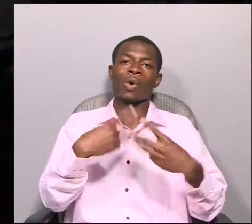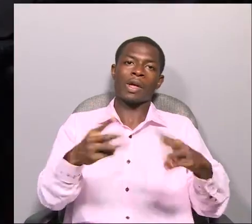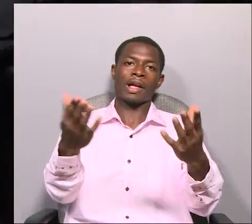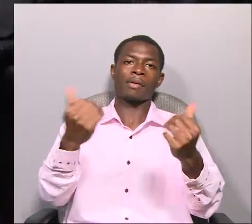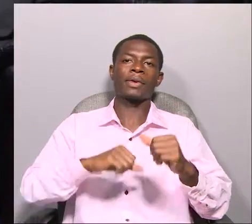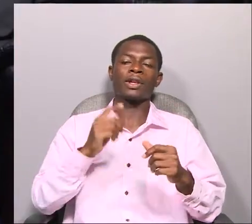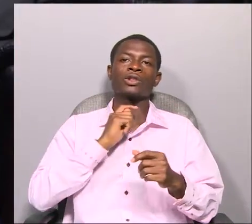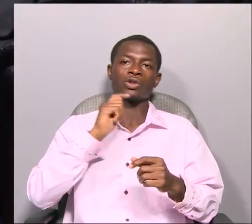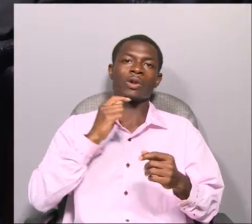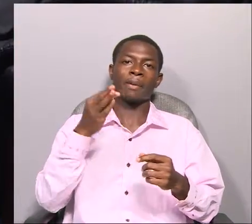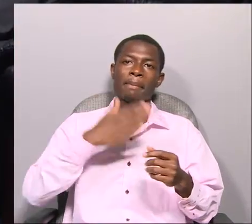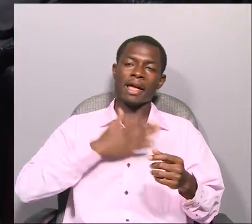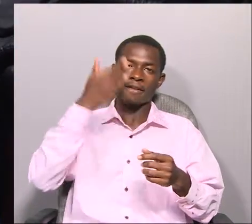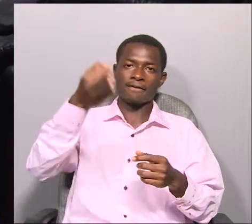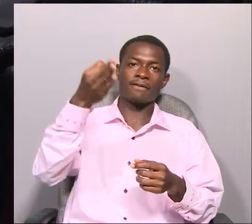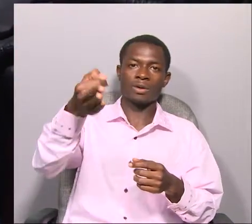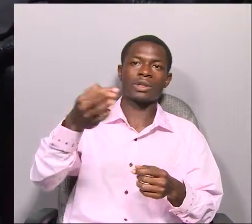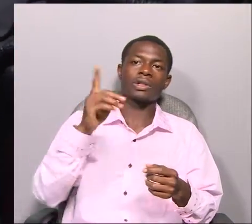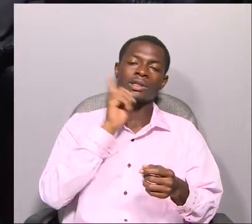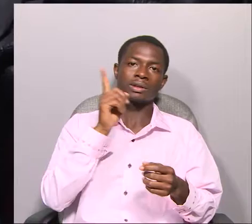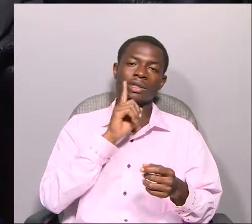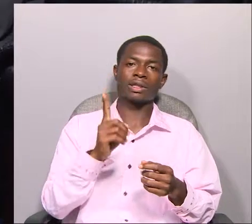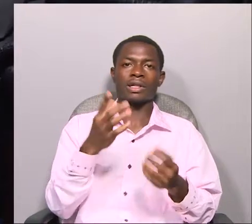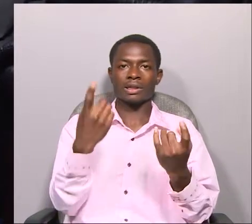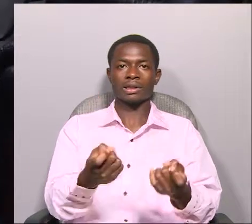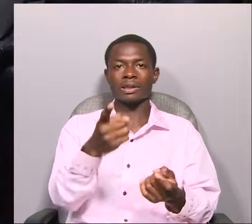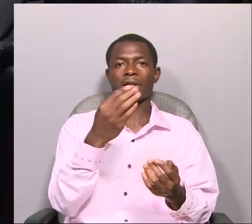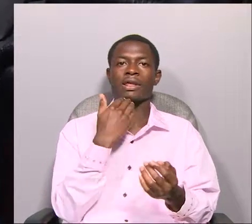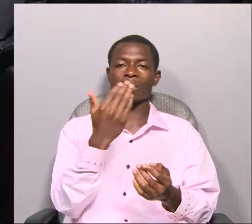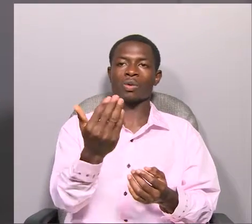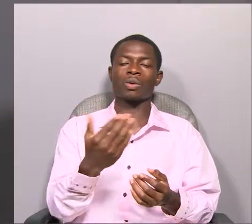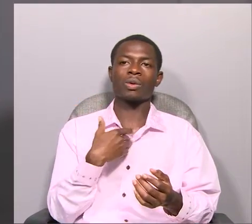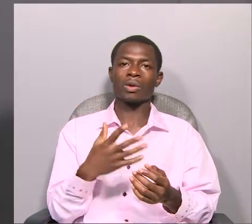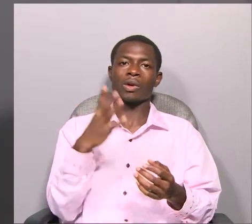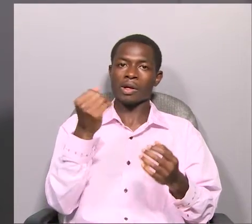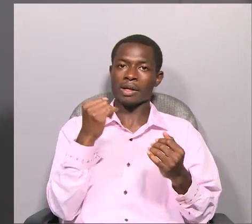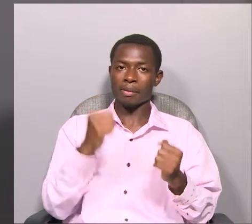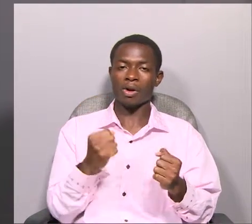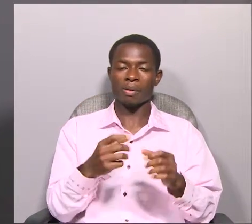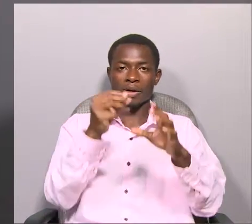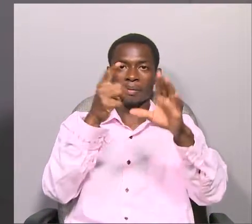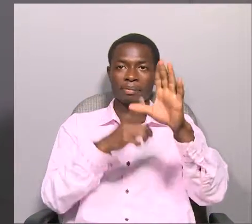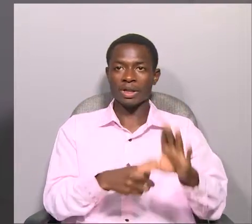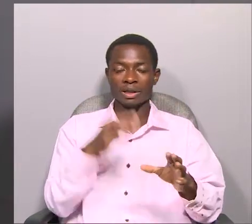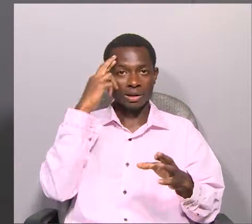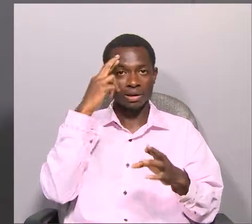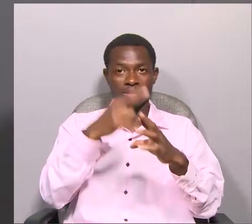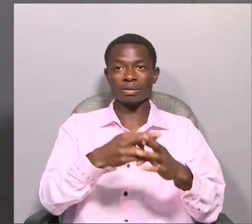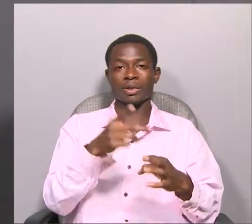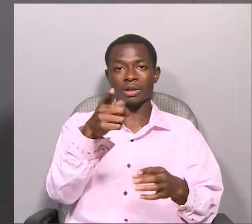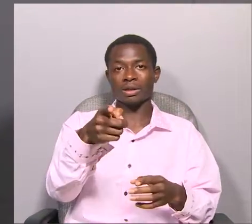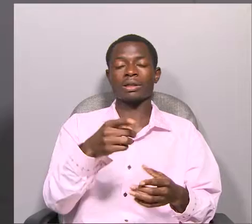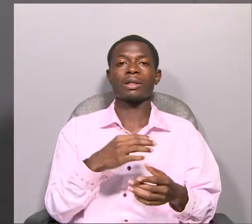Welcome back to My Future. We thank you for staying with us. The Honourable Minister of Youth, Indigenisation and Economic Empowerment, Honourable Chris